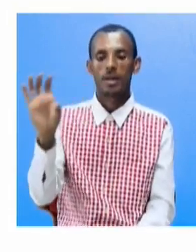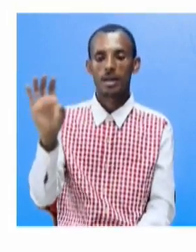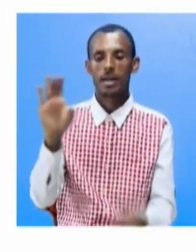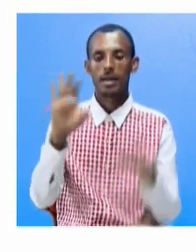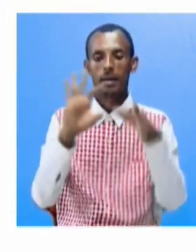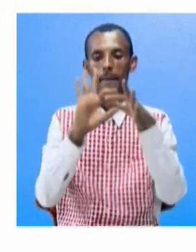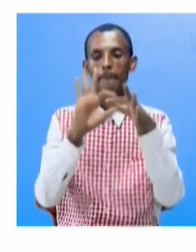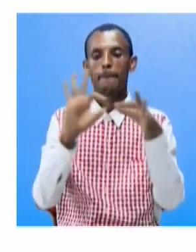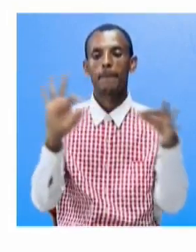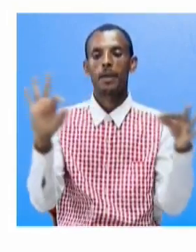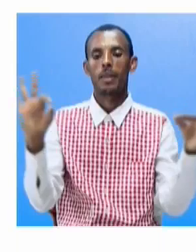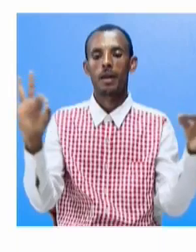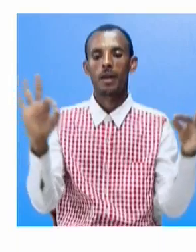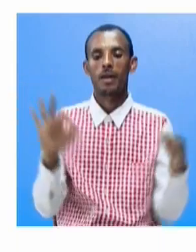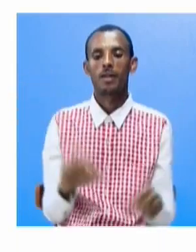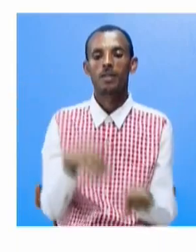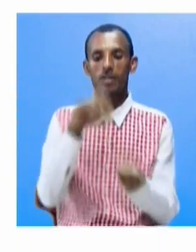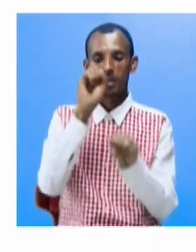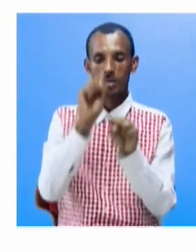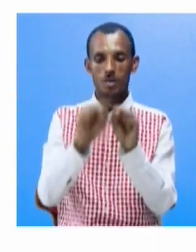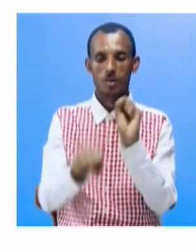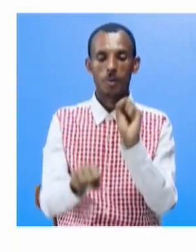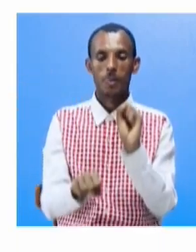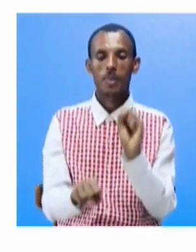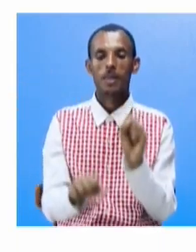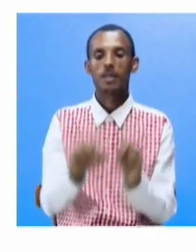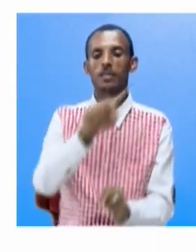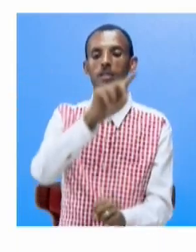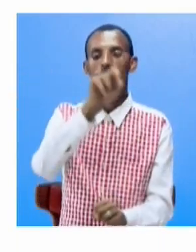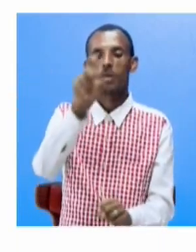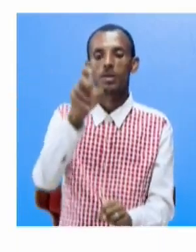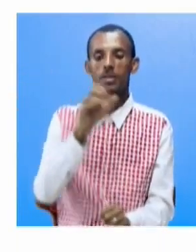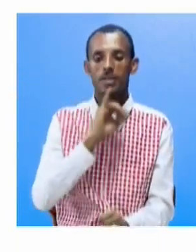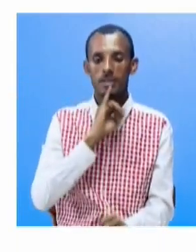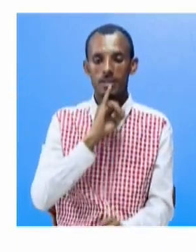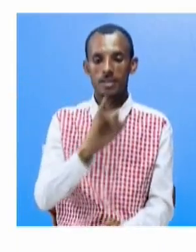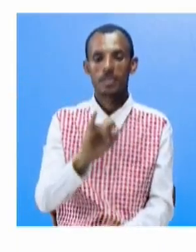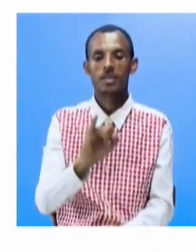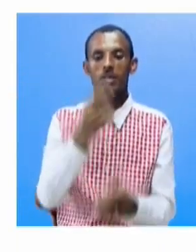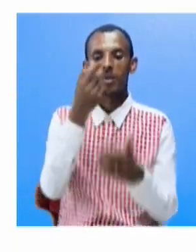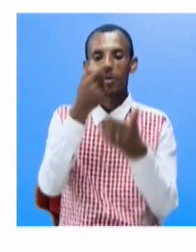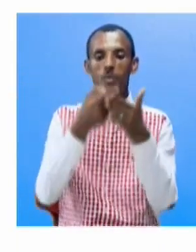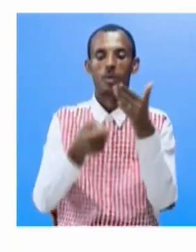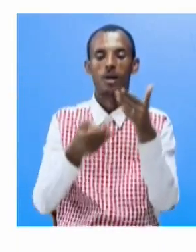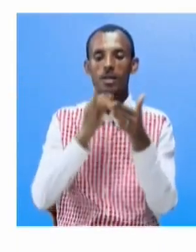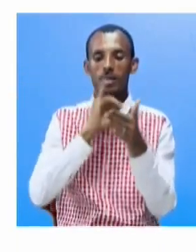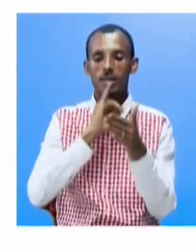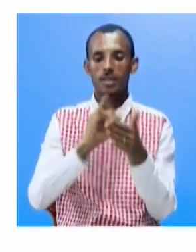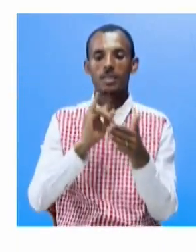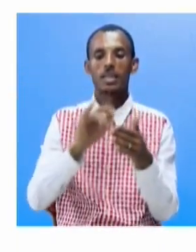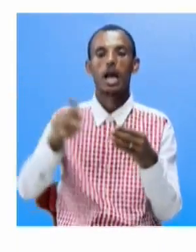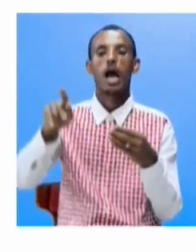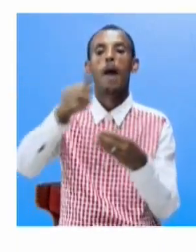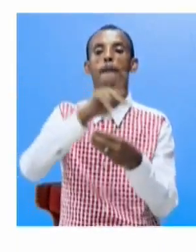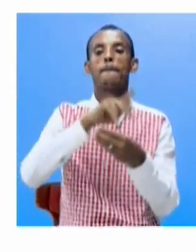meter. So the question is, what is the perimeter of this